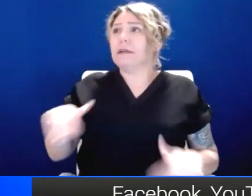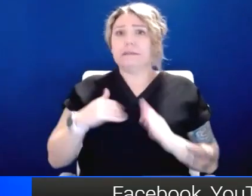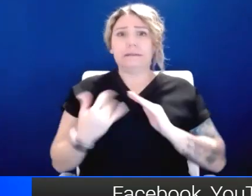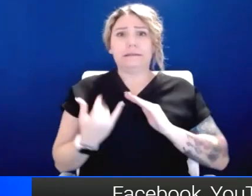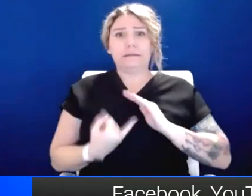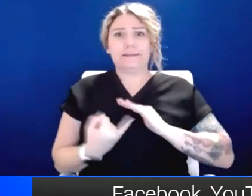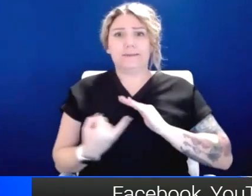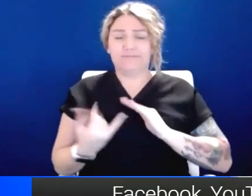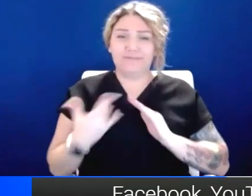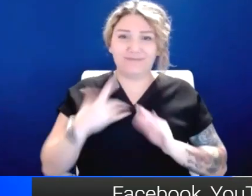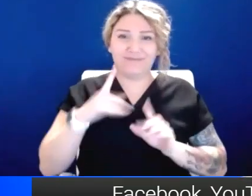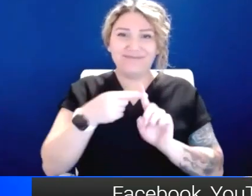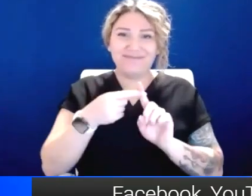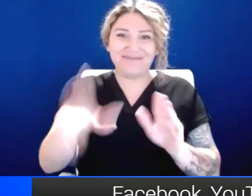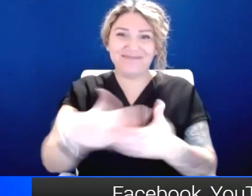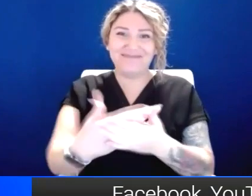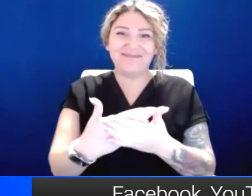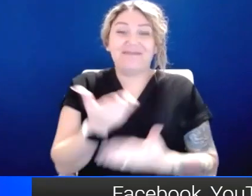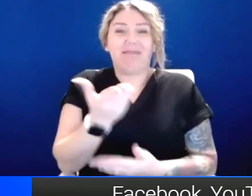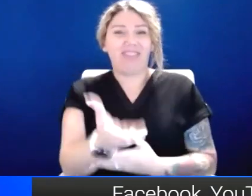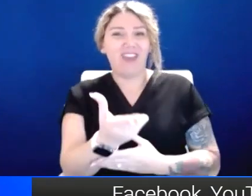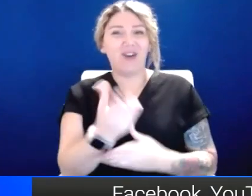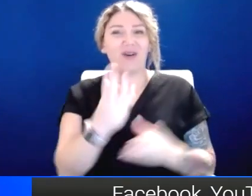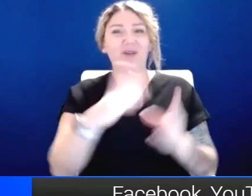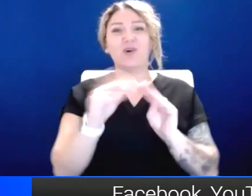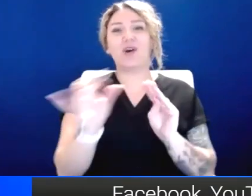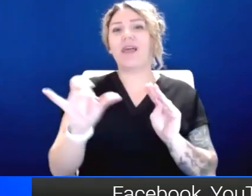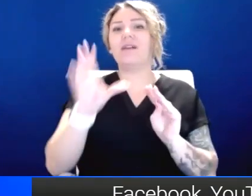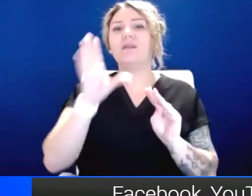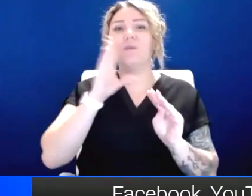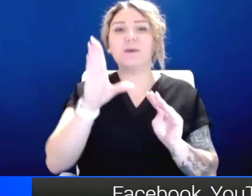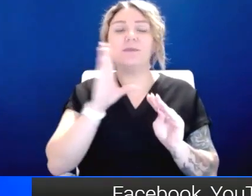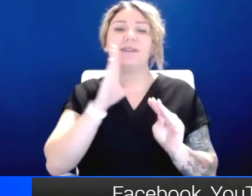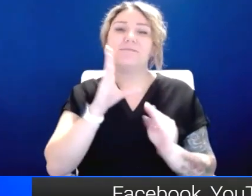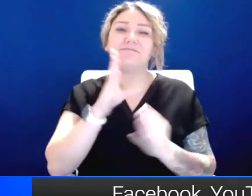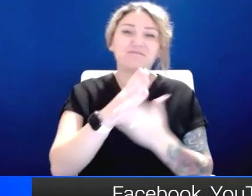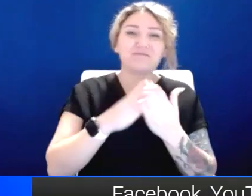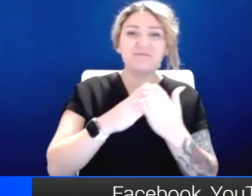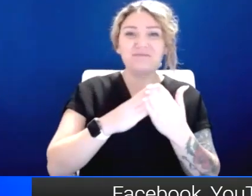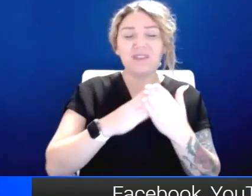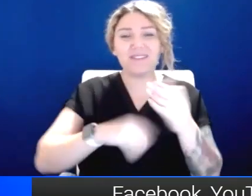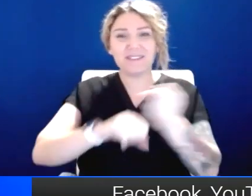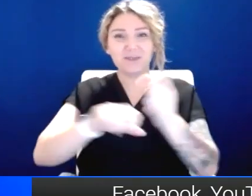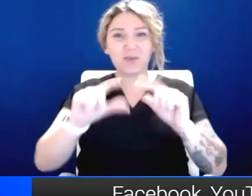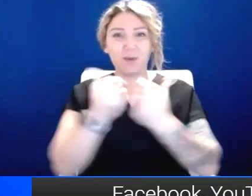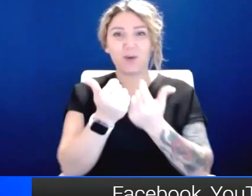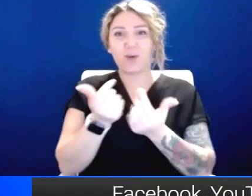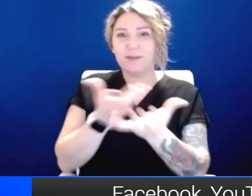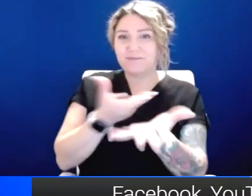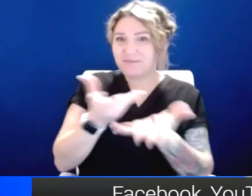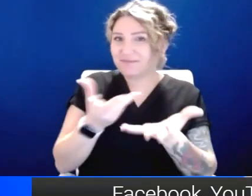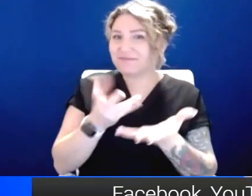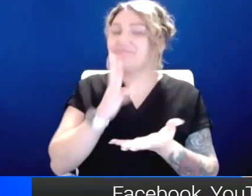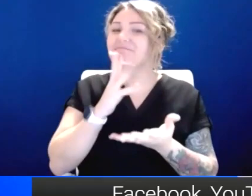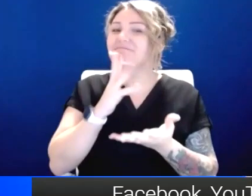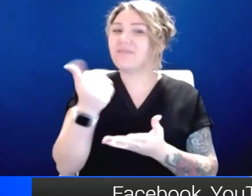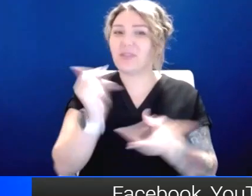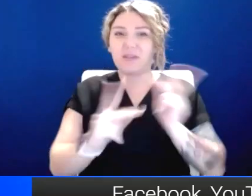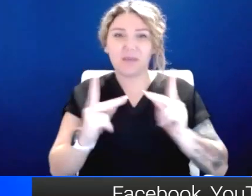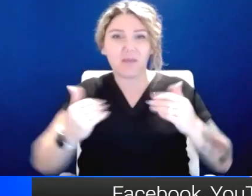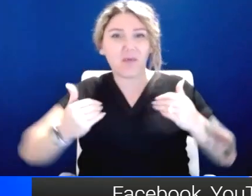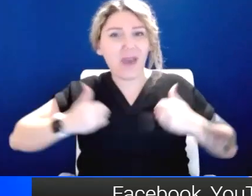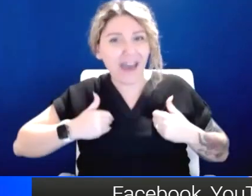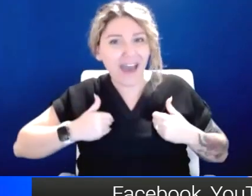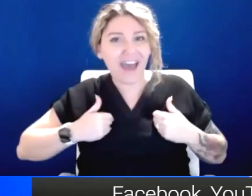go there, women are more likely to go and be part of support groups and talk to other people with Parkinson's. Men are much